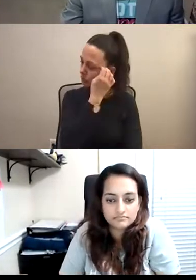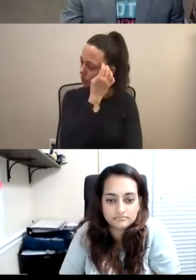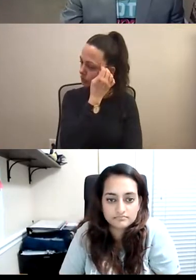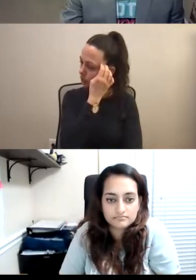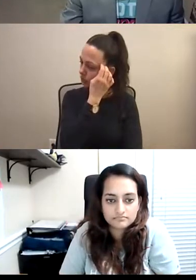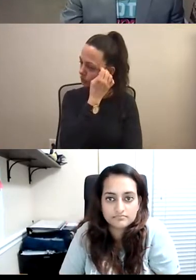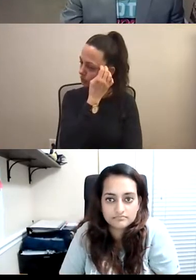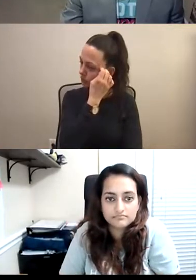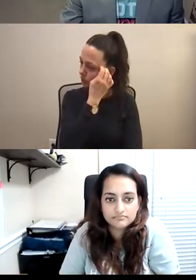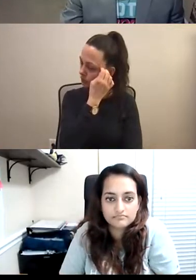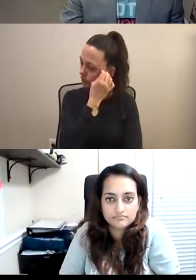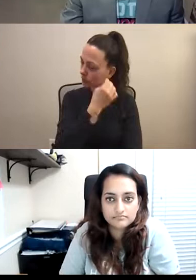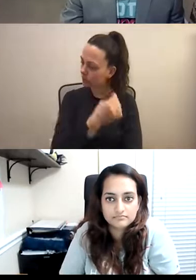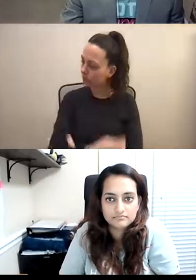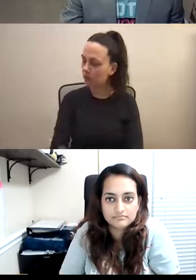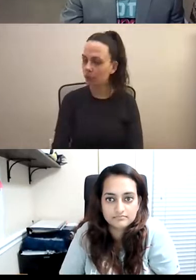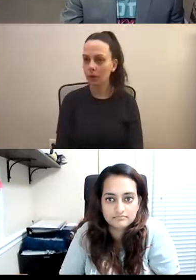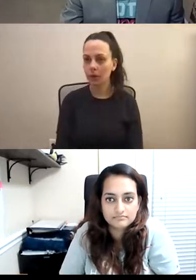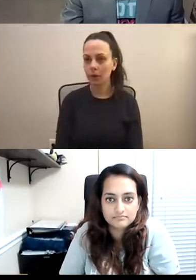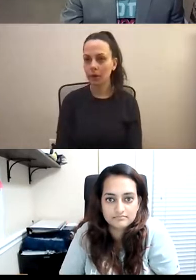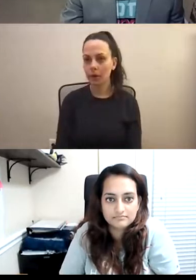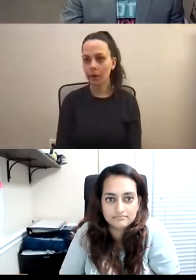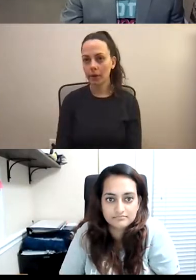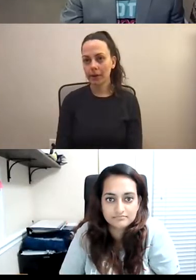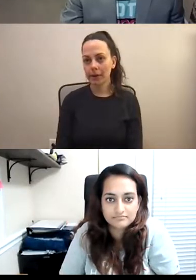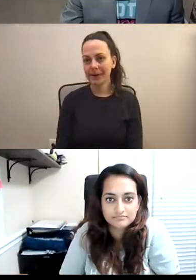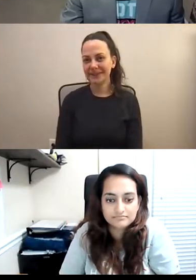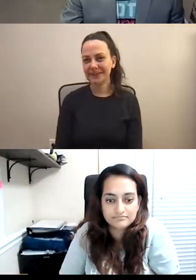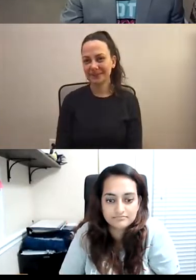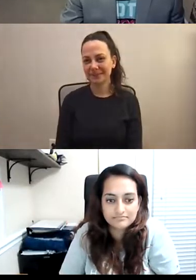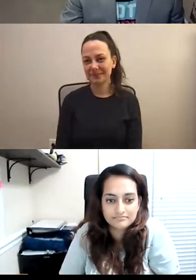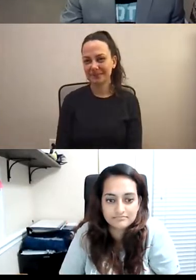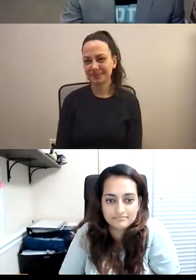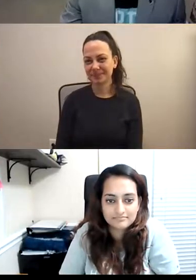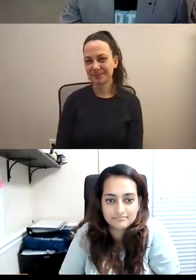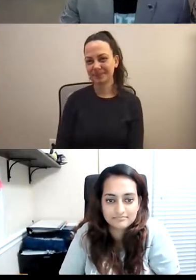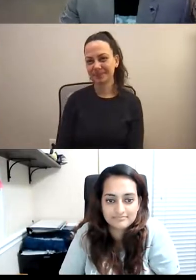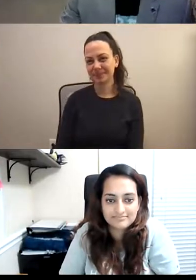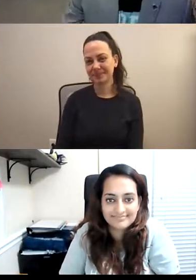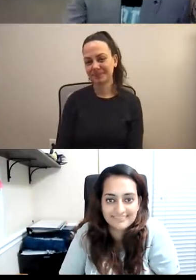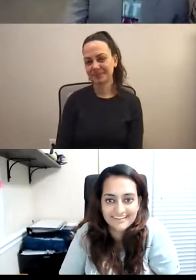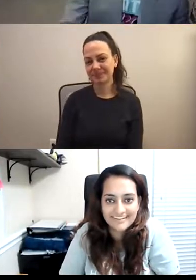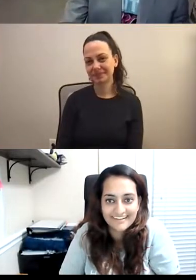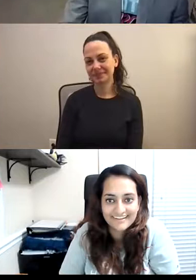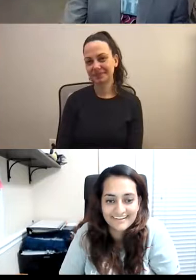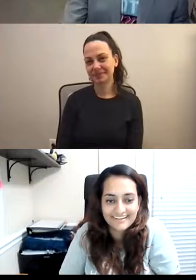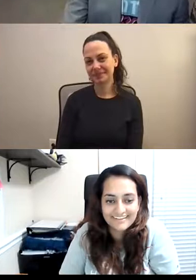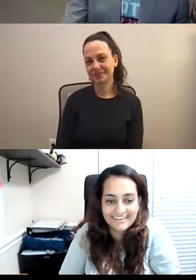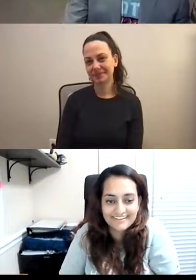in. Dr. Bill sucks is what you need to know about that. And